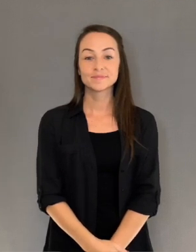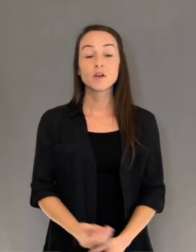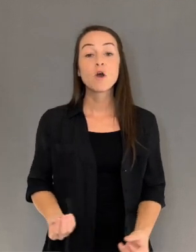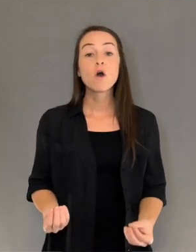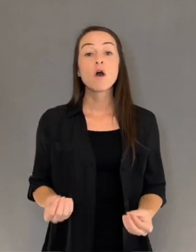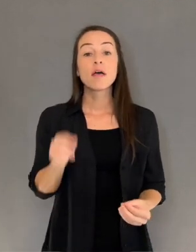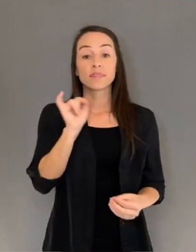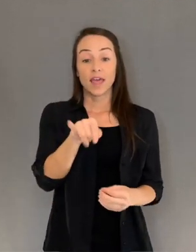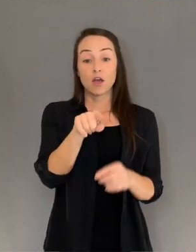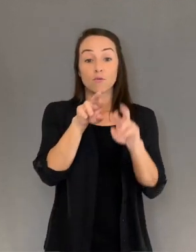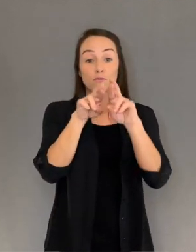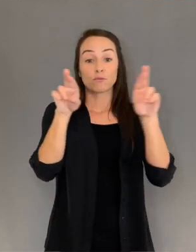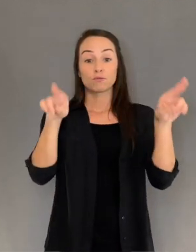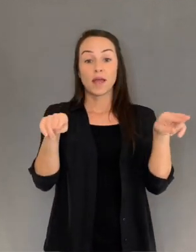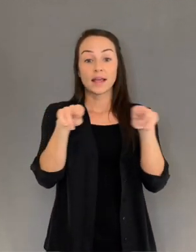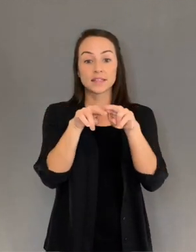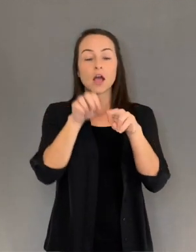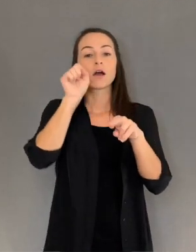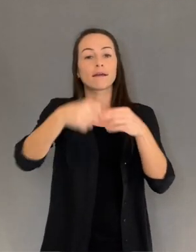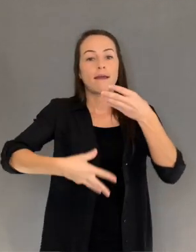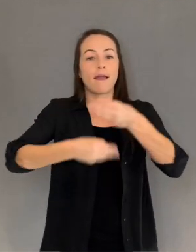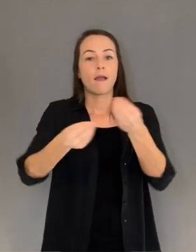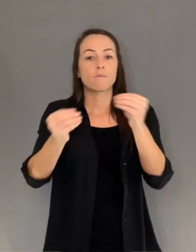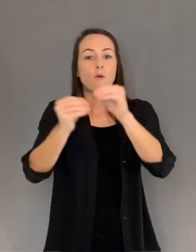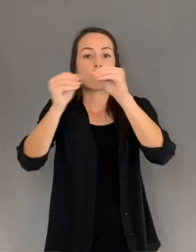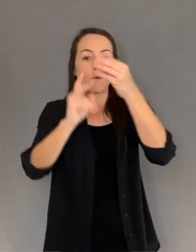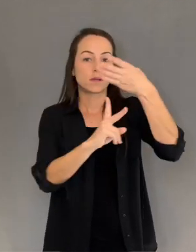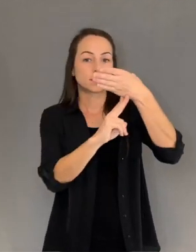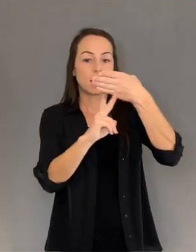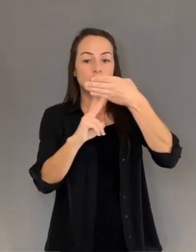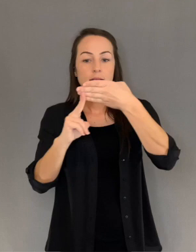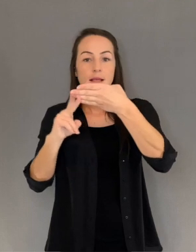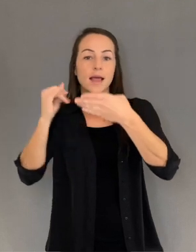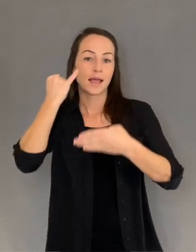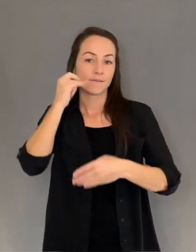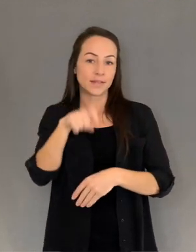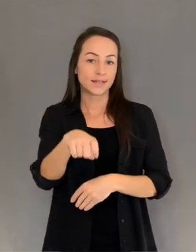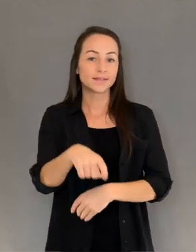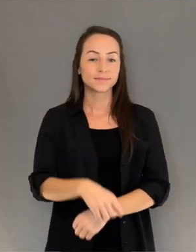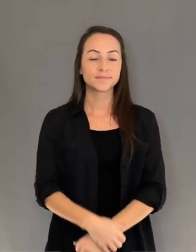More slots can be added to the rectangles if needed.